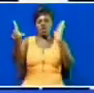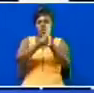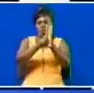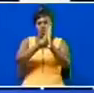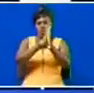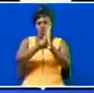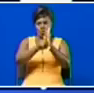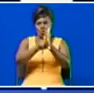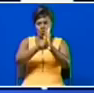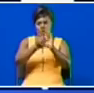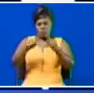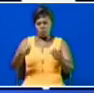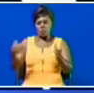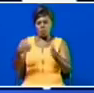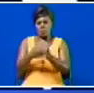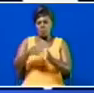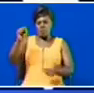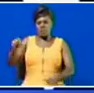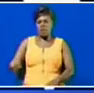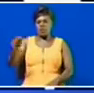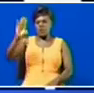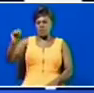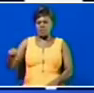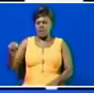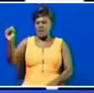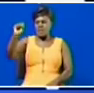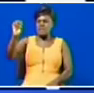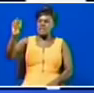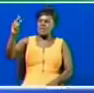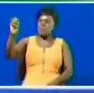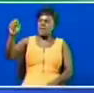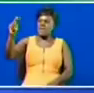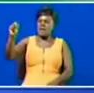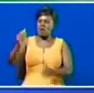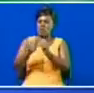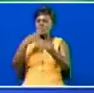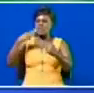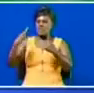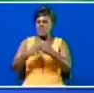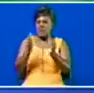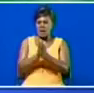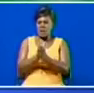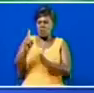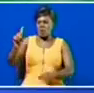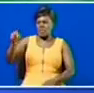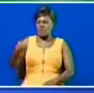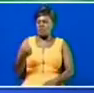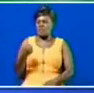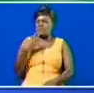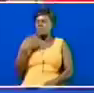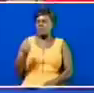hyperandrogenism rule that could prevent South African runner Caster Semenya from competing in 800 meters and 1500 meter women